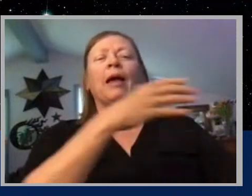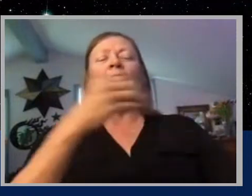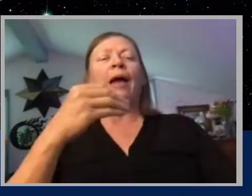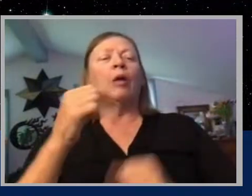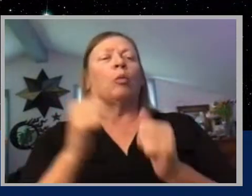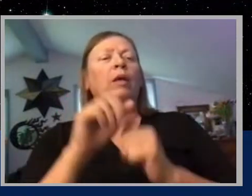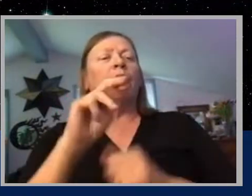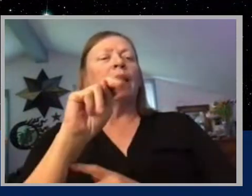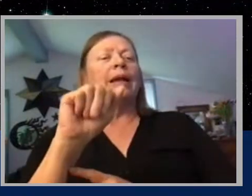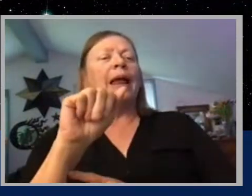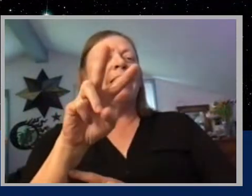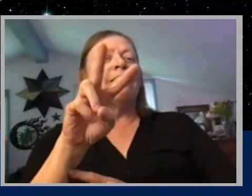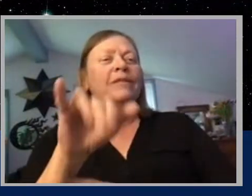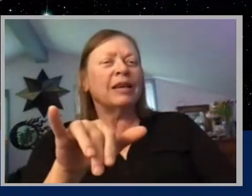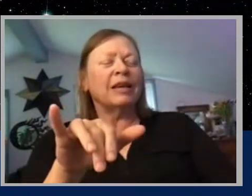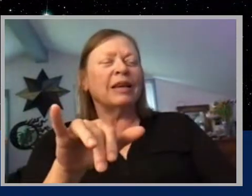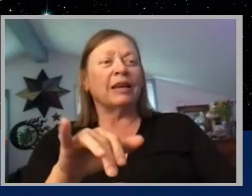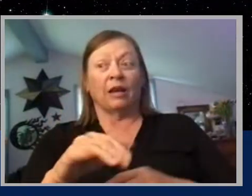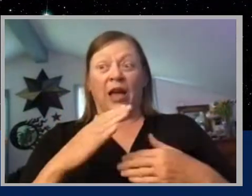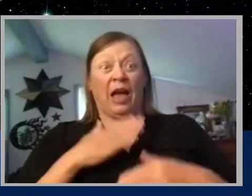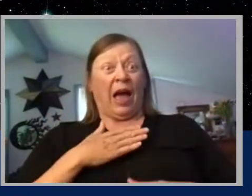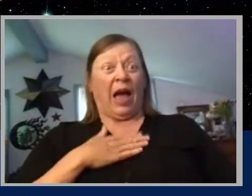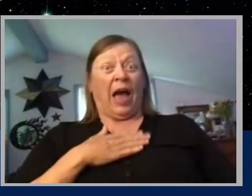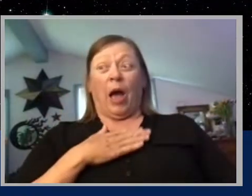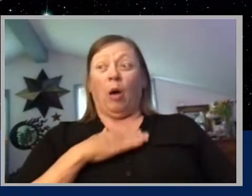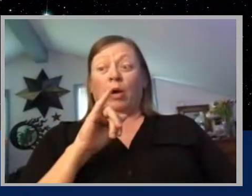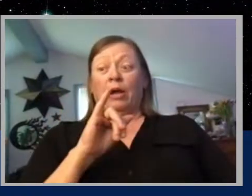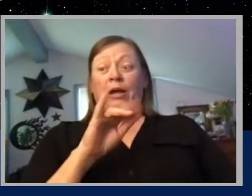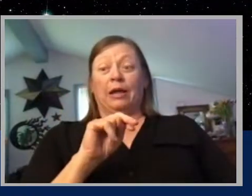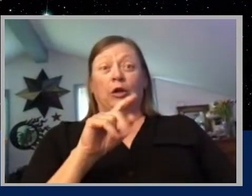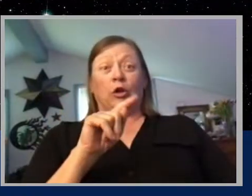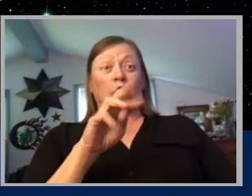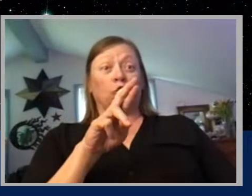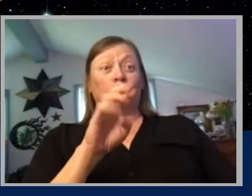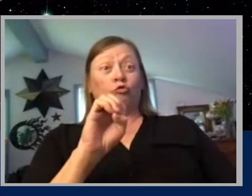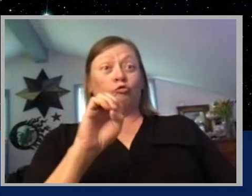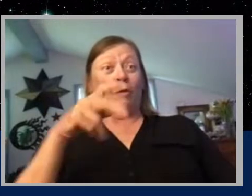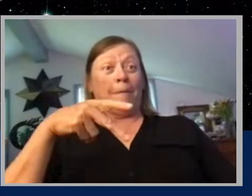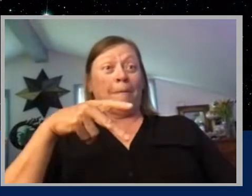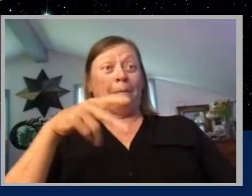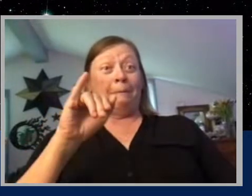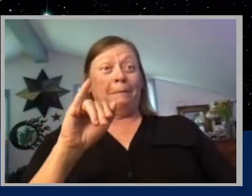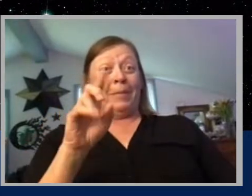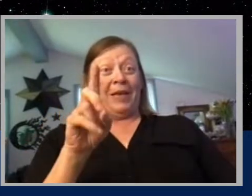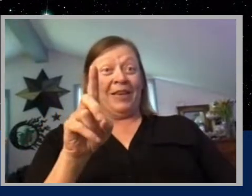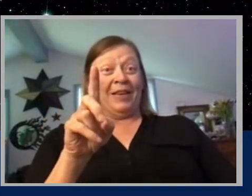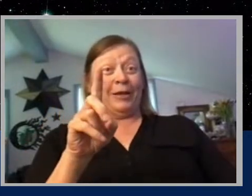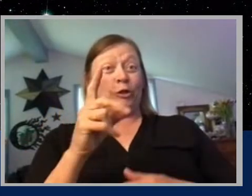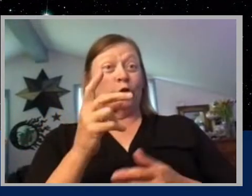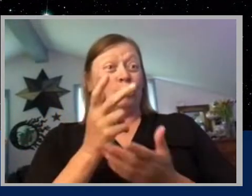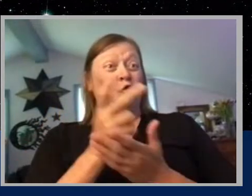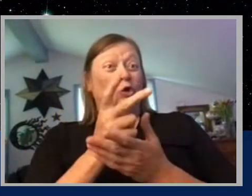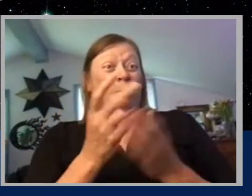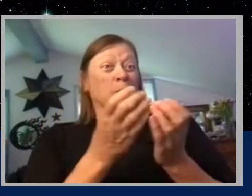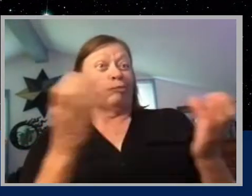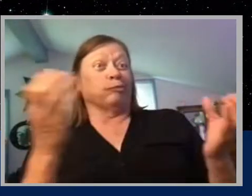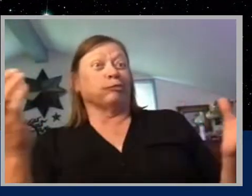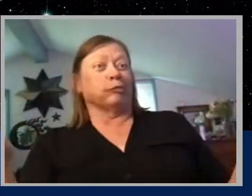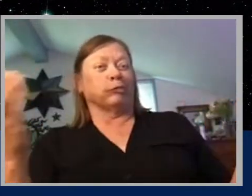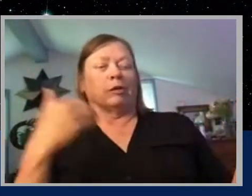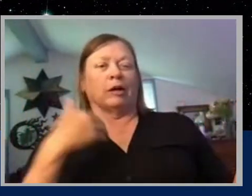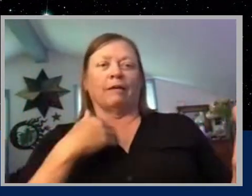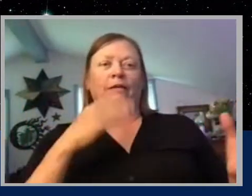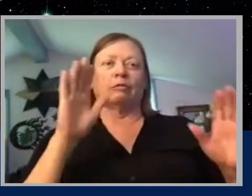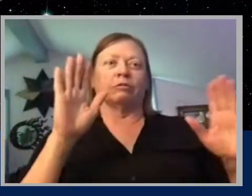ship, that's so much of our rich history as well. So it's such a cool just crossover, I think, that they've always been working together like